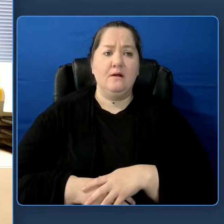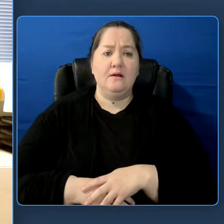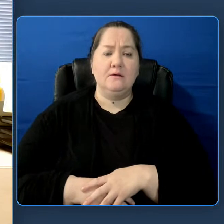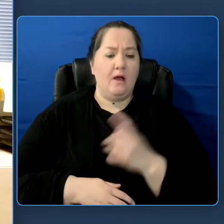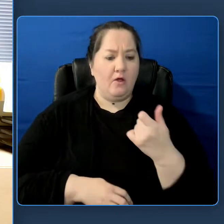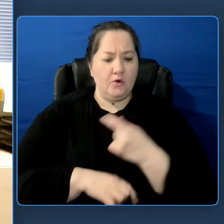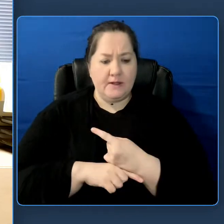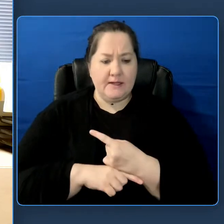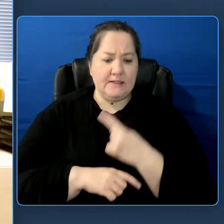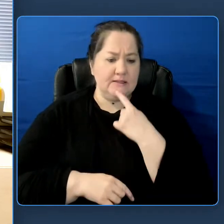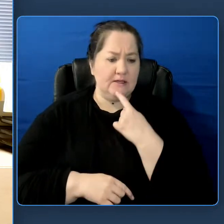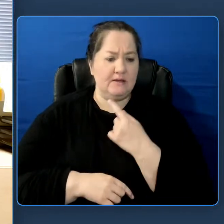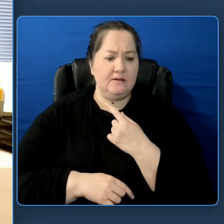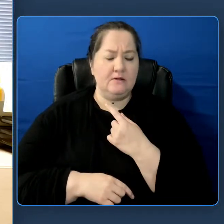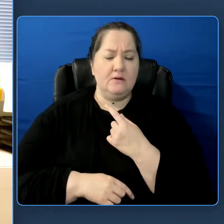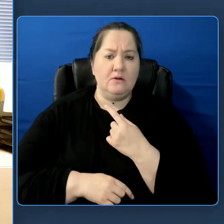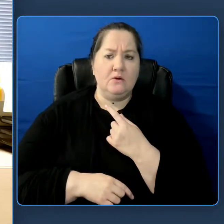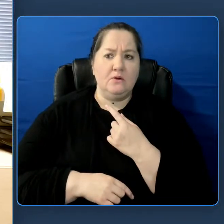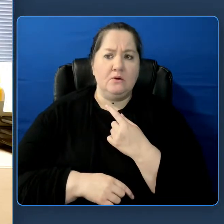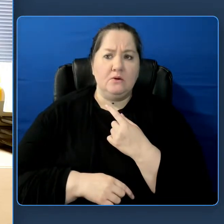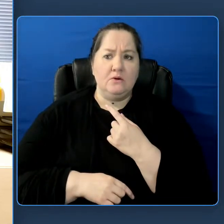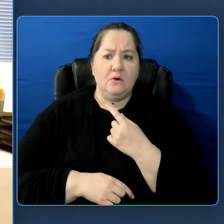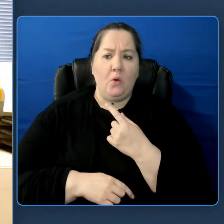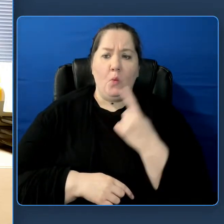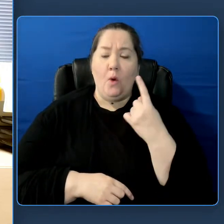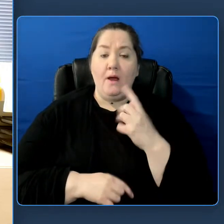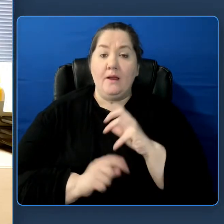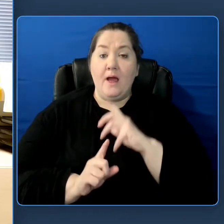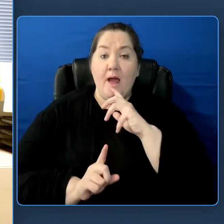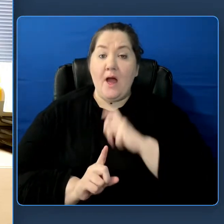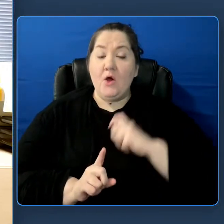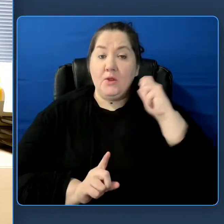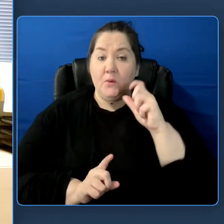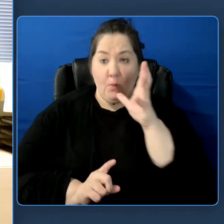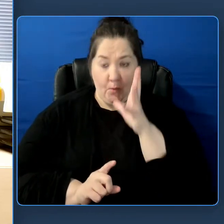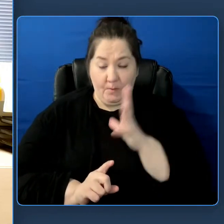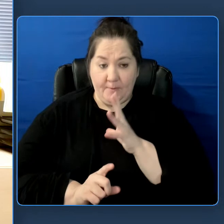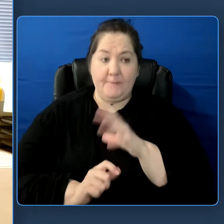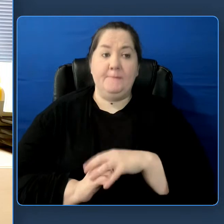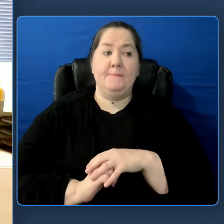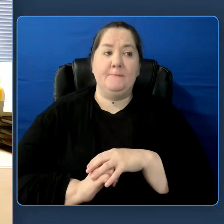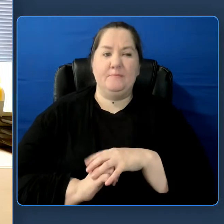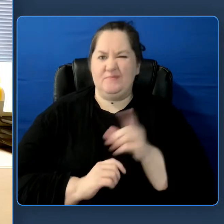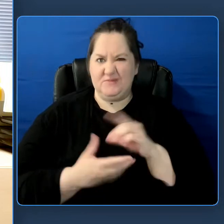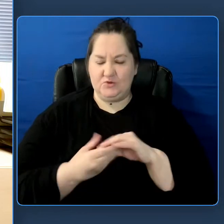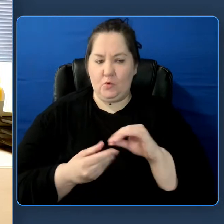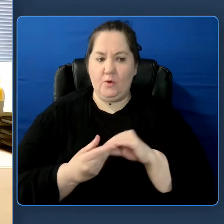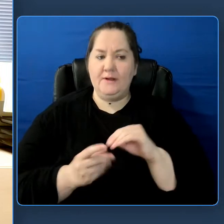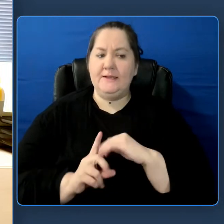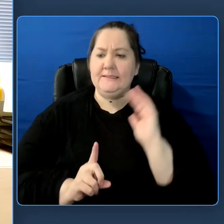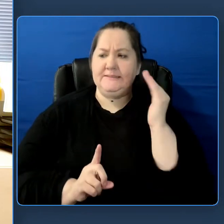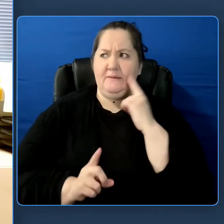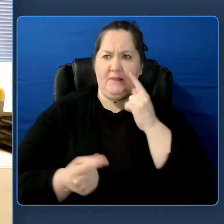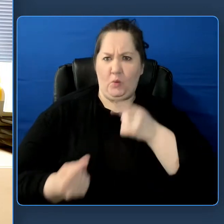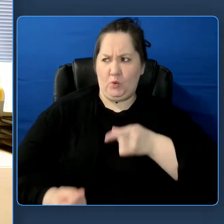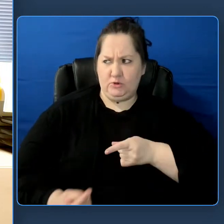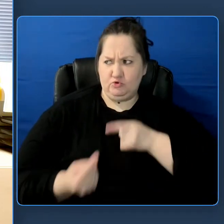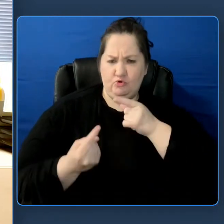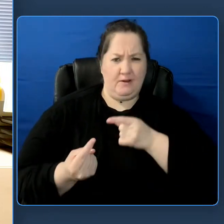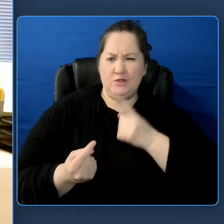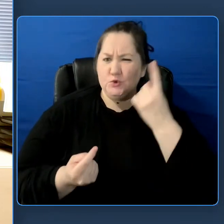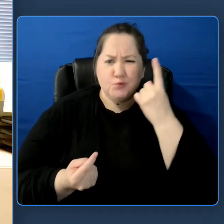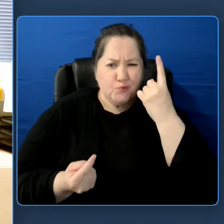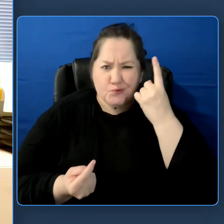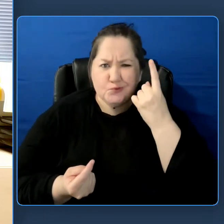somebody the other day just told me a story about an elderly woman that looked like they were struggling to